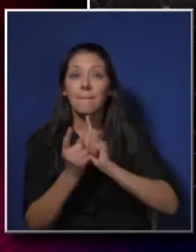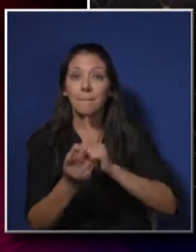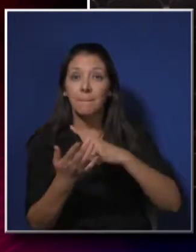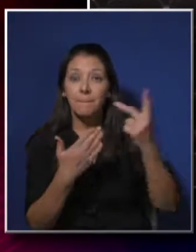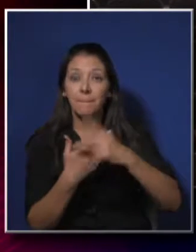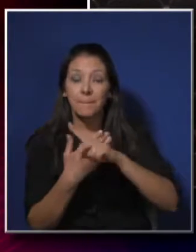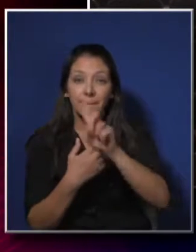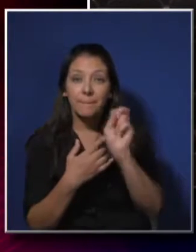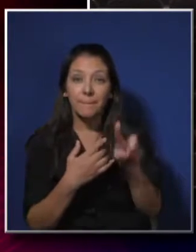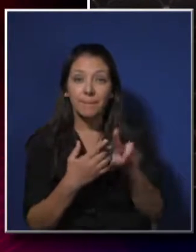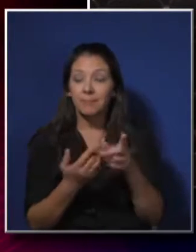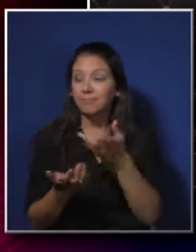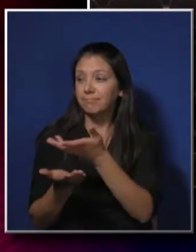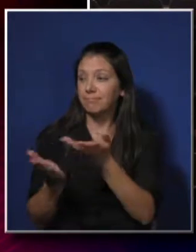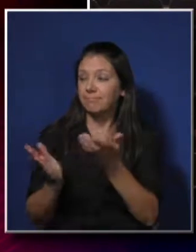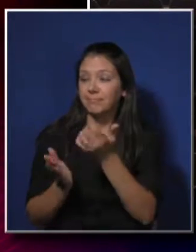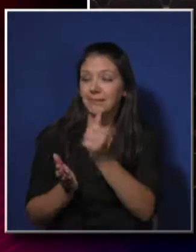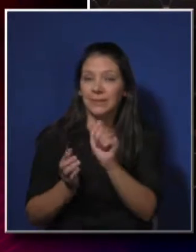Any questions?